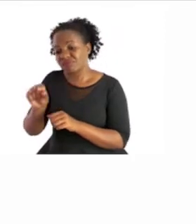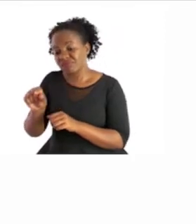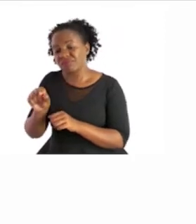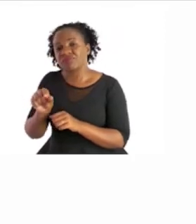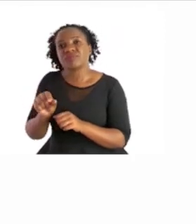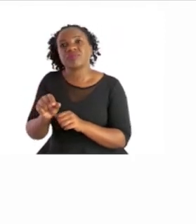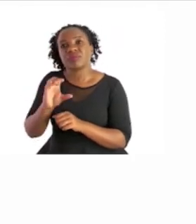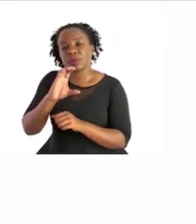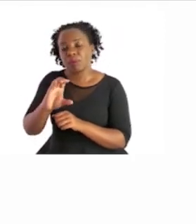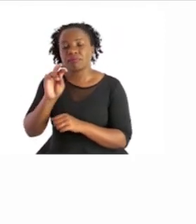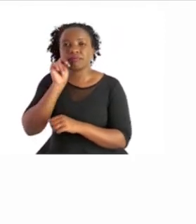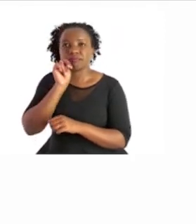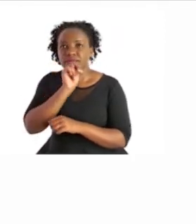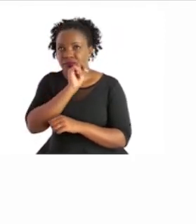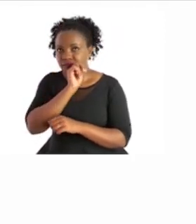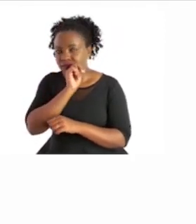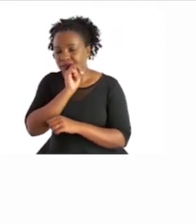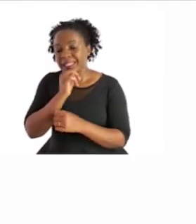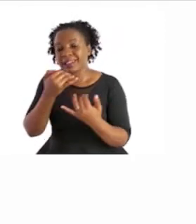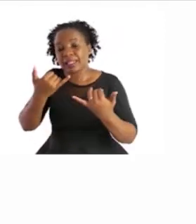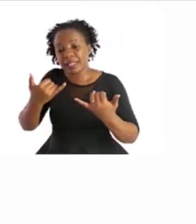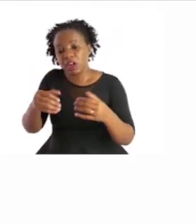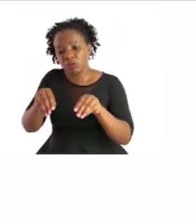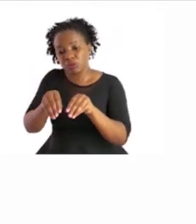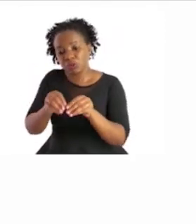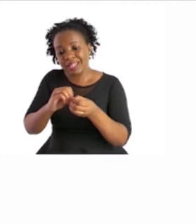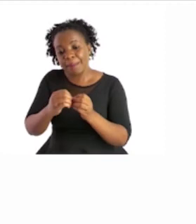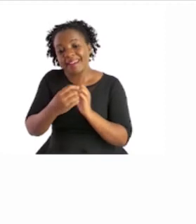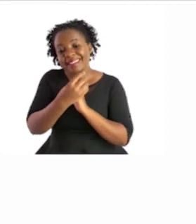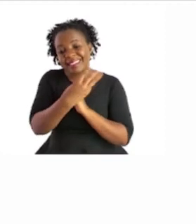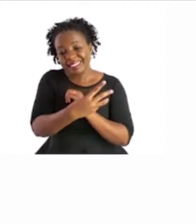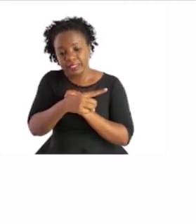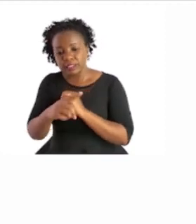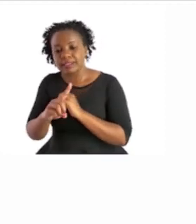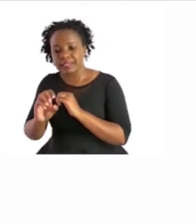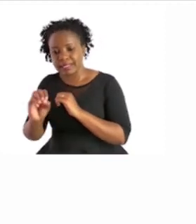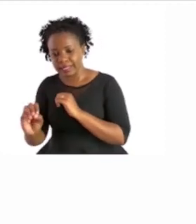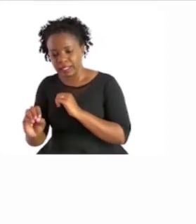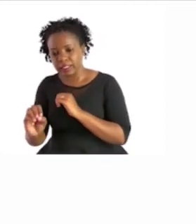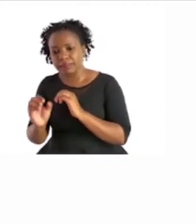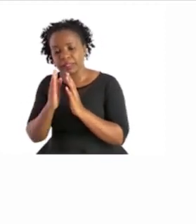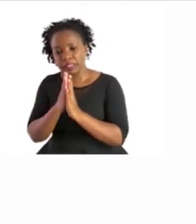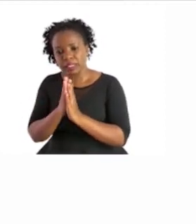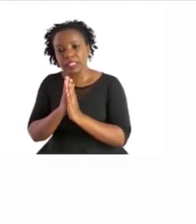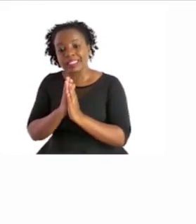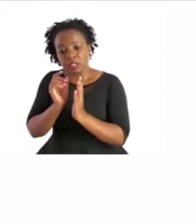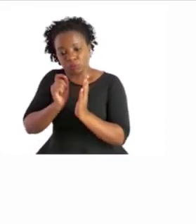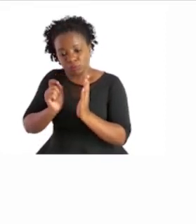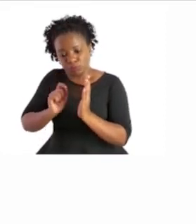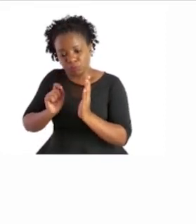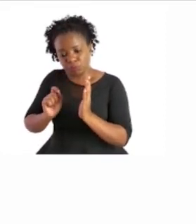Now do number 3 up to number 10. You underline or